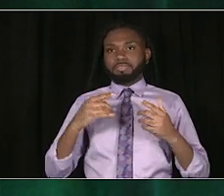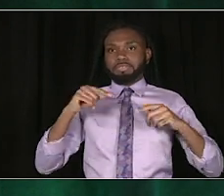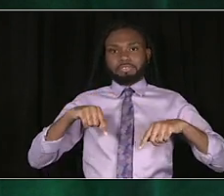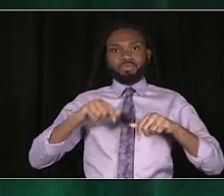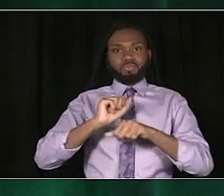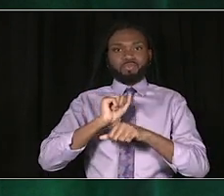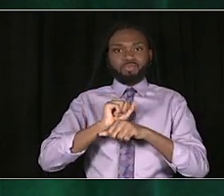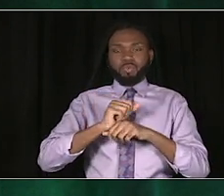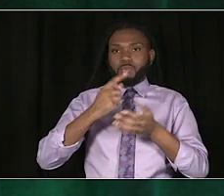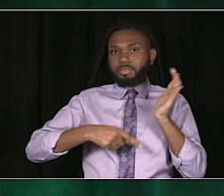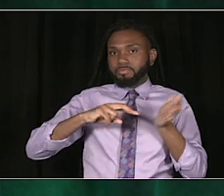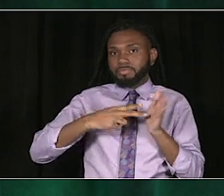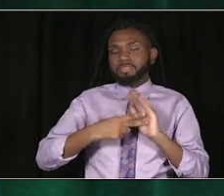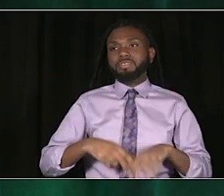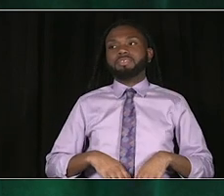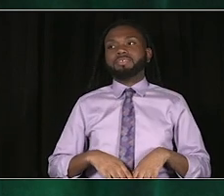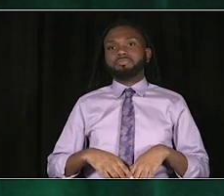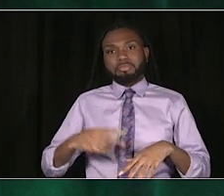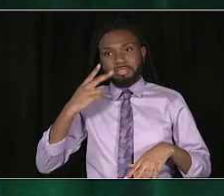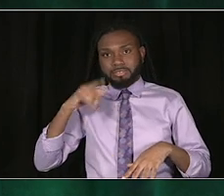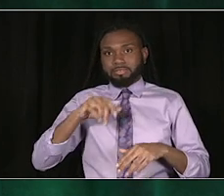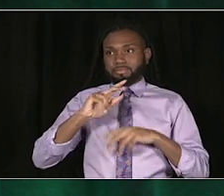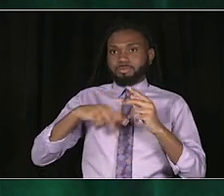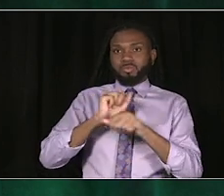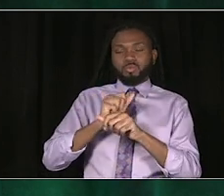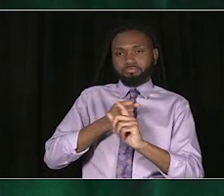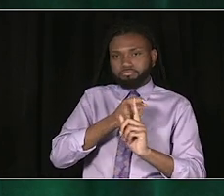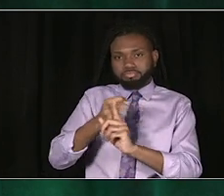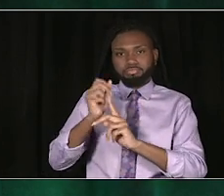what this work is, the fact that it impacts people's everyday lives.